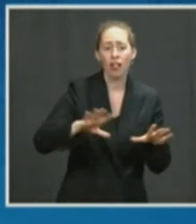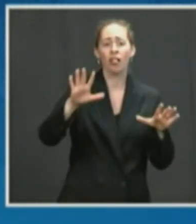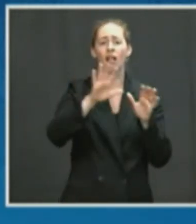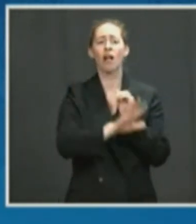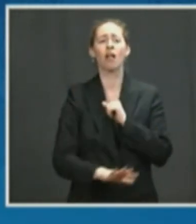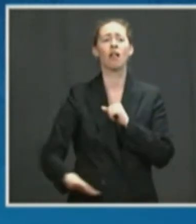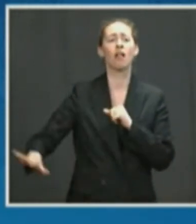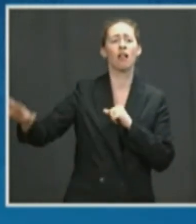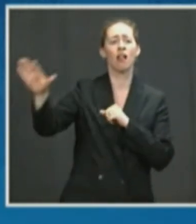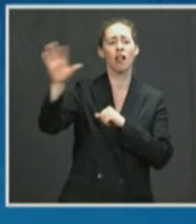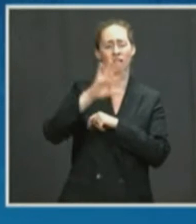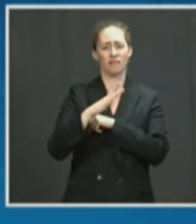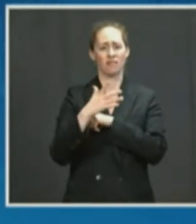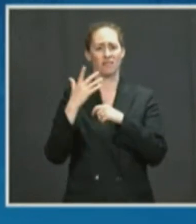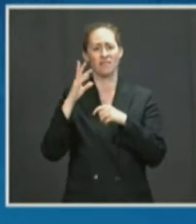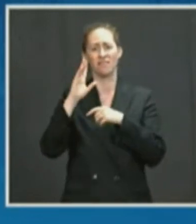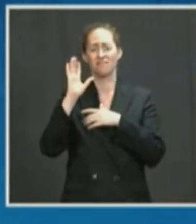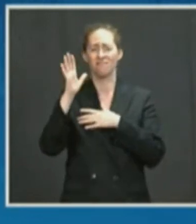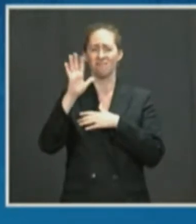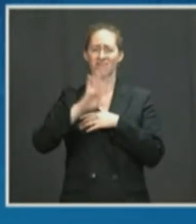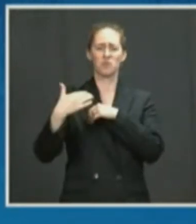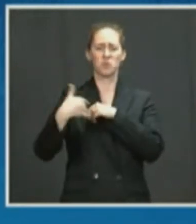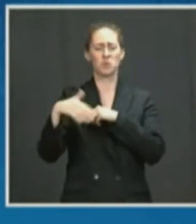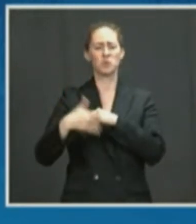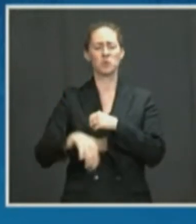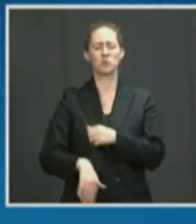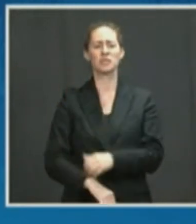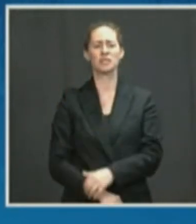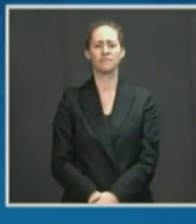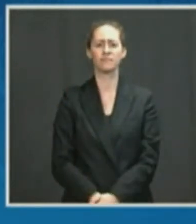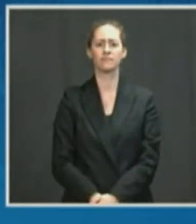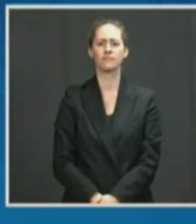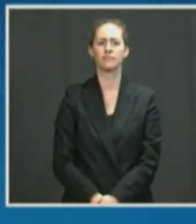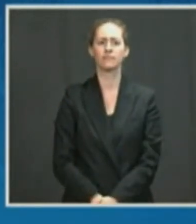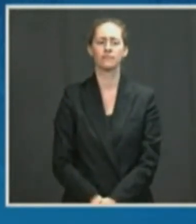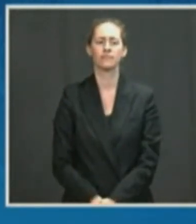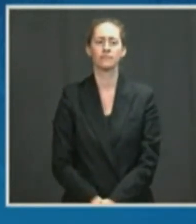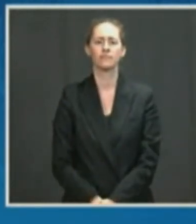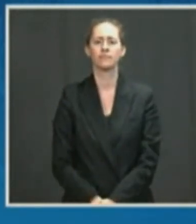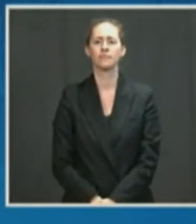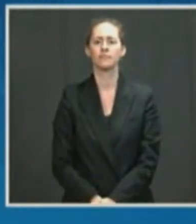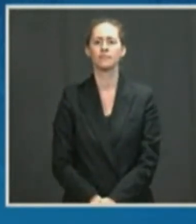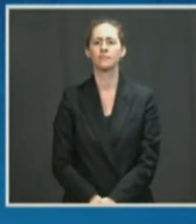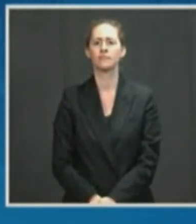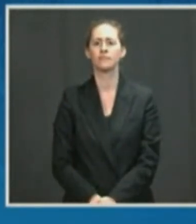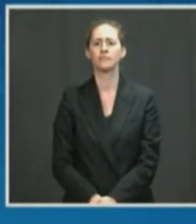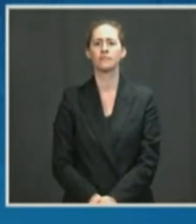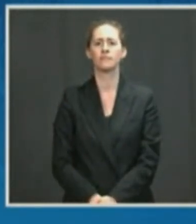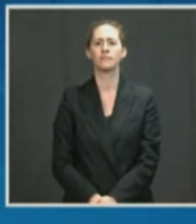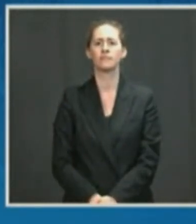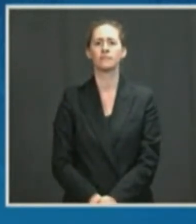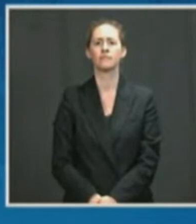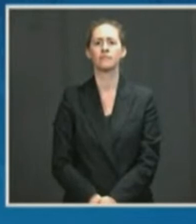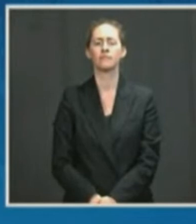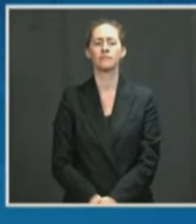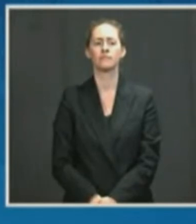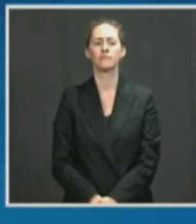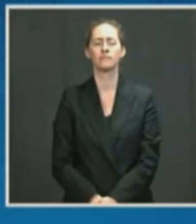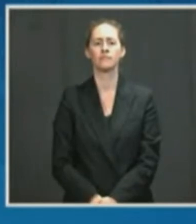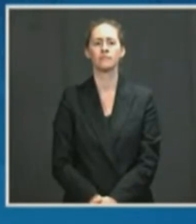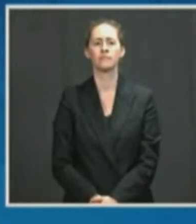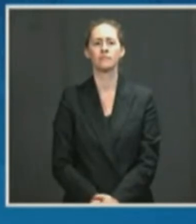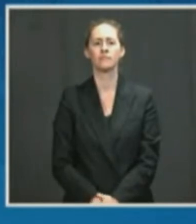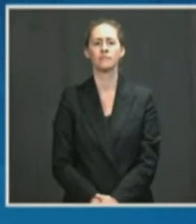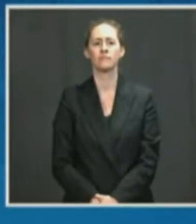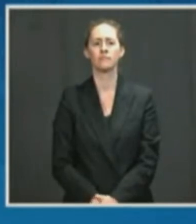many times are the cover for that prevent us from reaching places where an aircraft landed